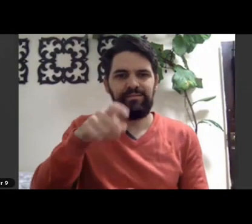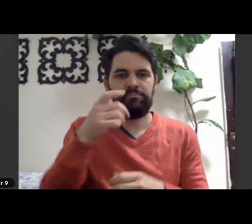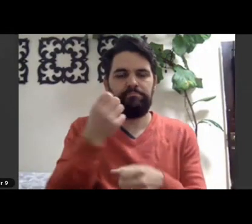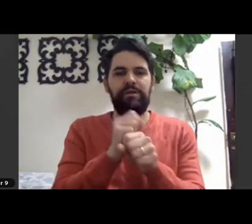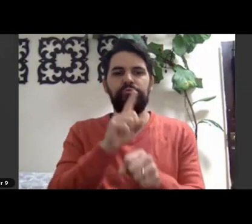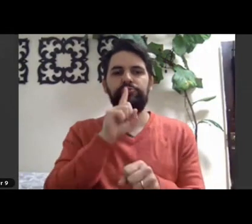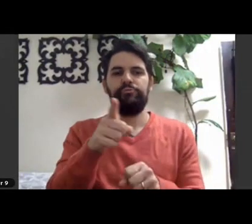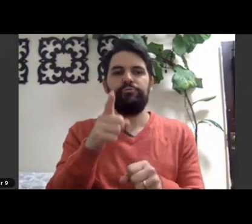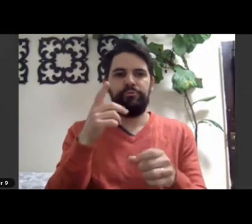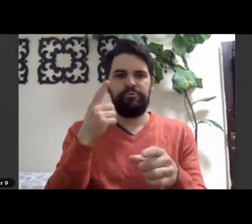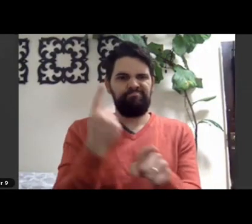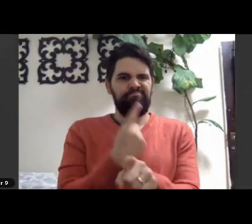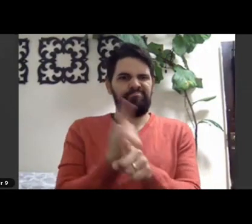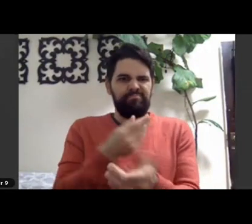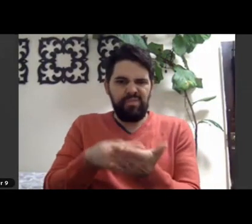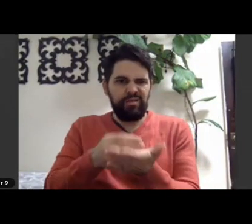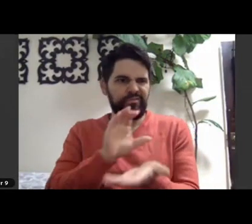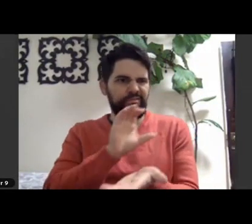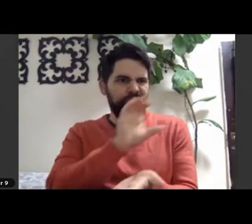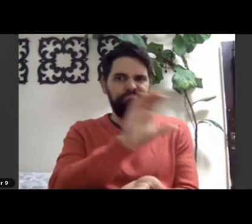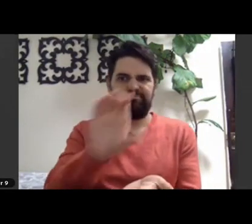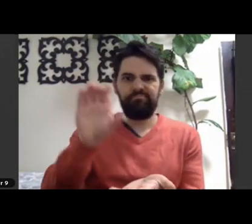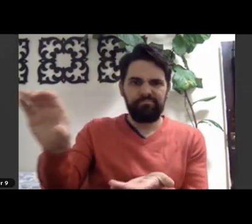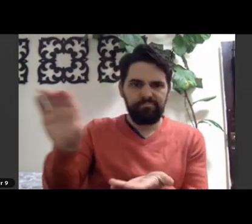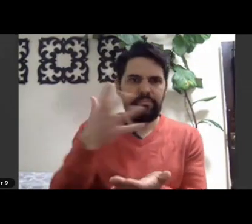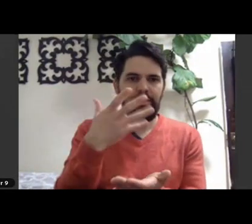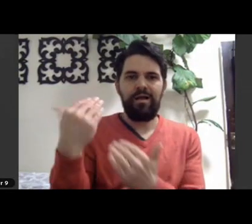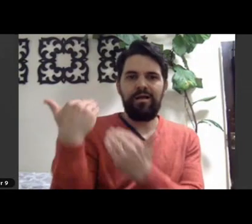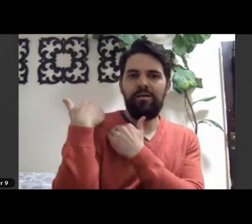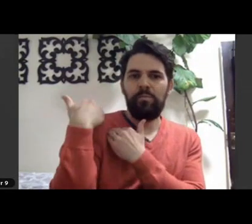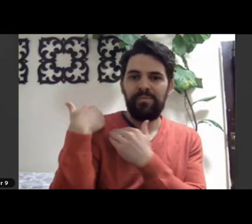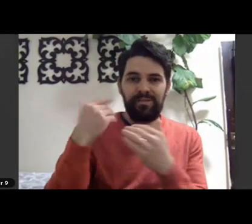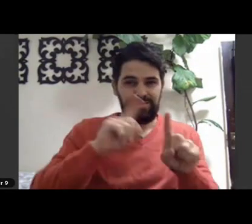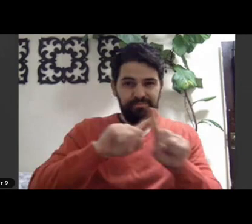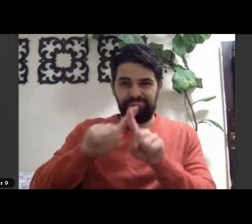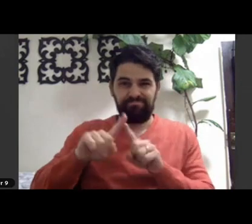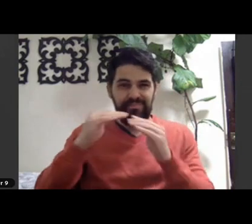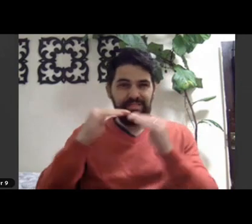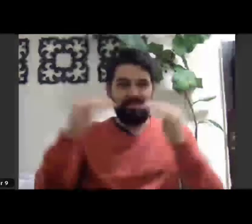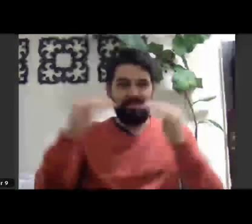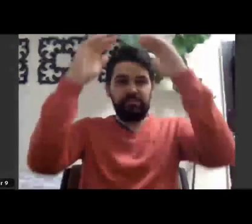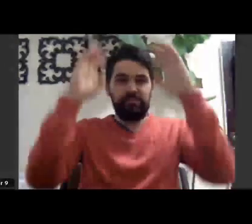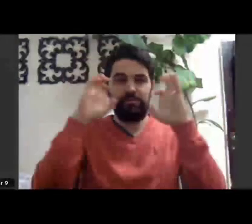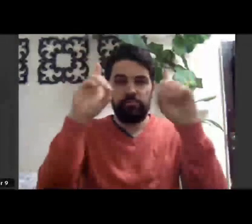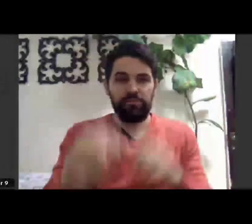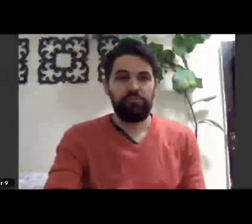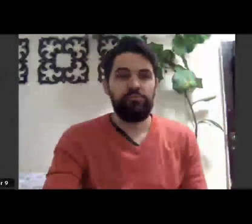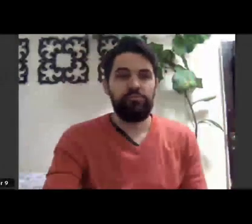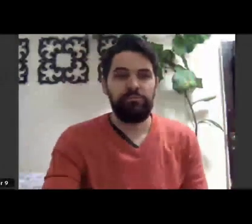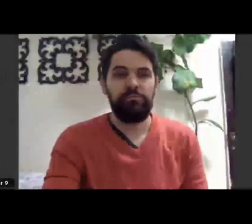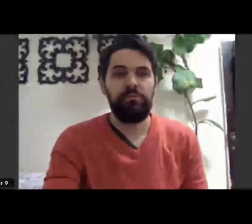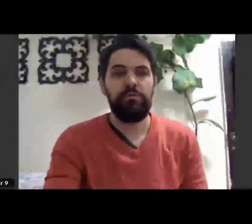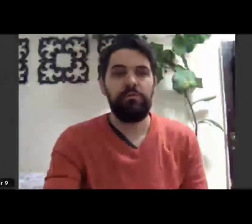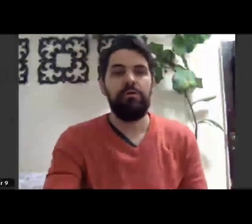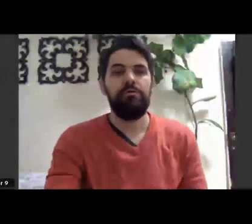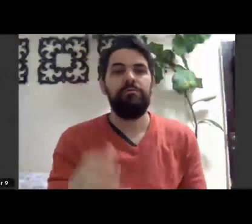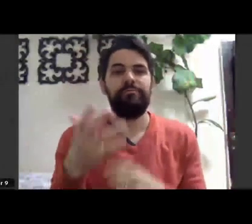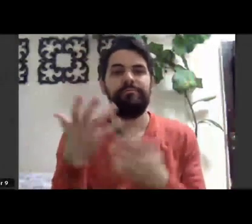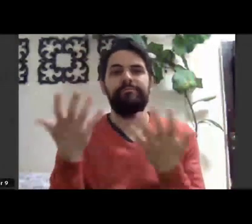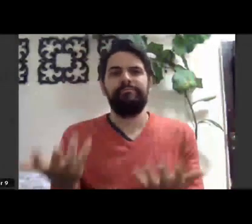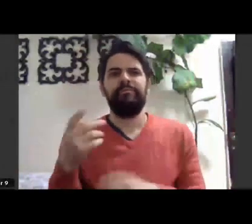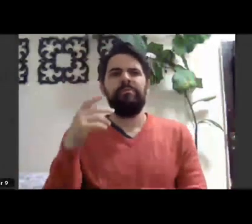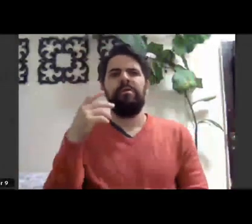training. All of these pieces are really necessary to make sure that we are doing accurate funding and investment